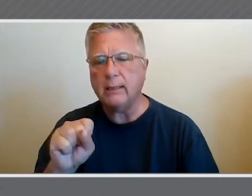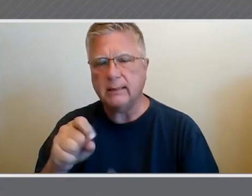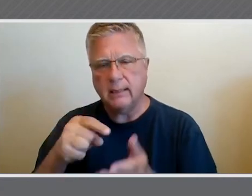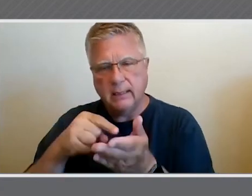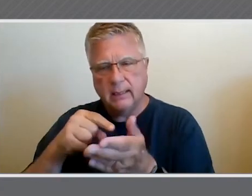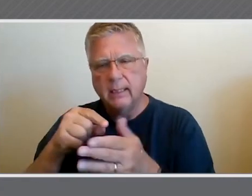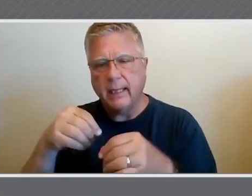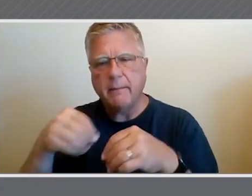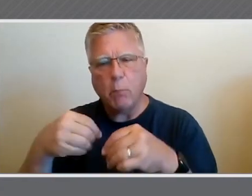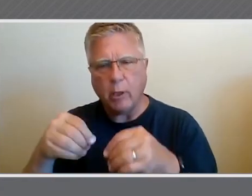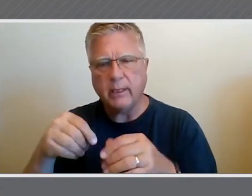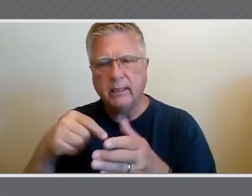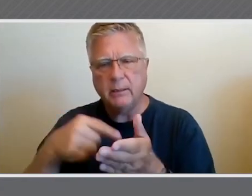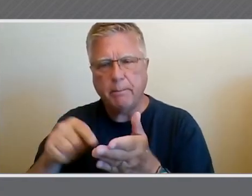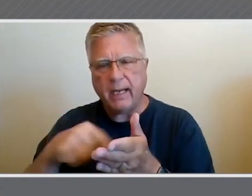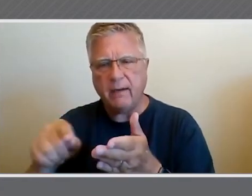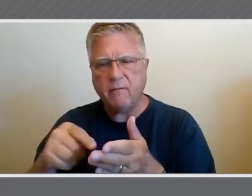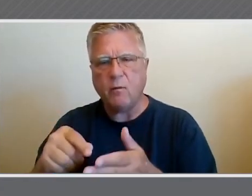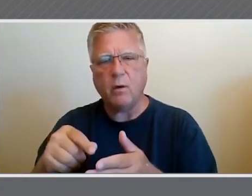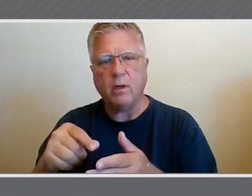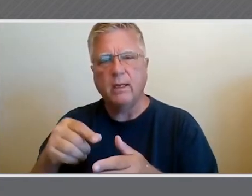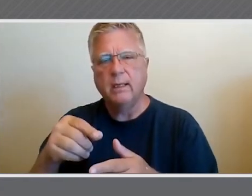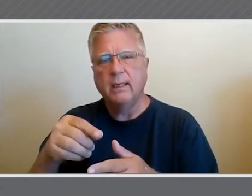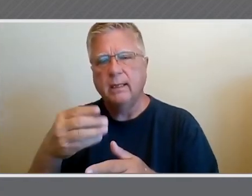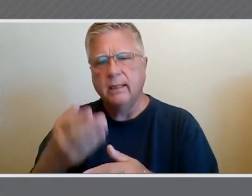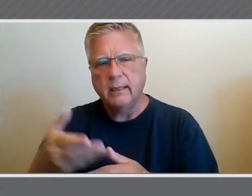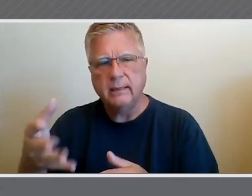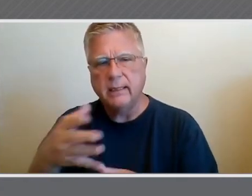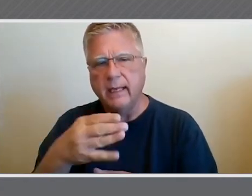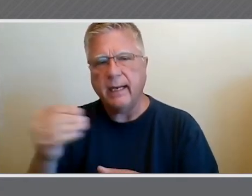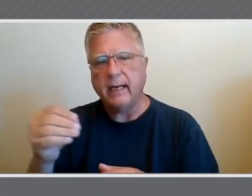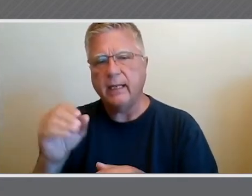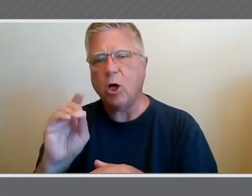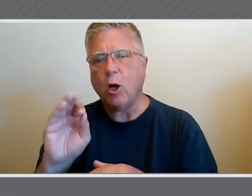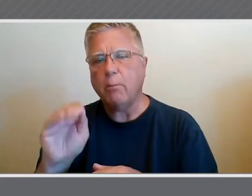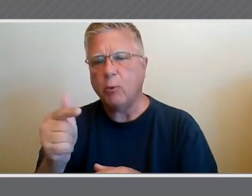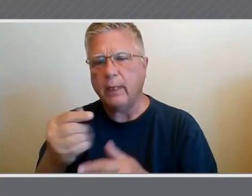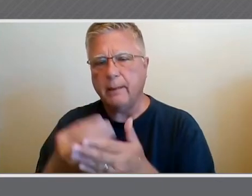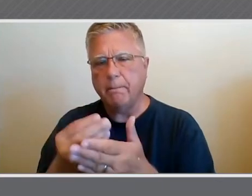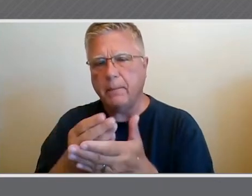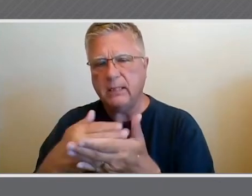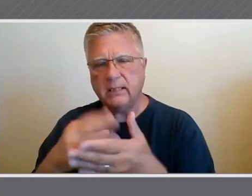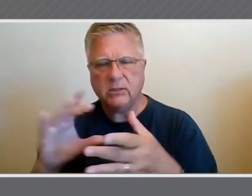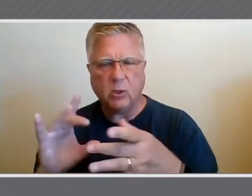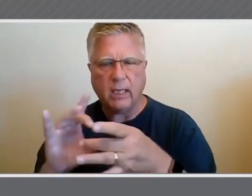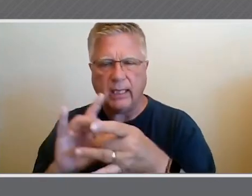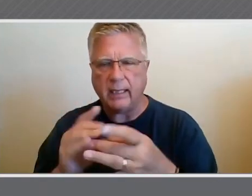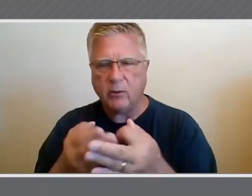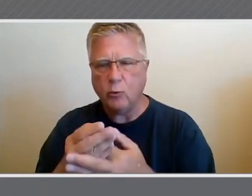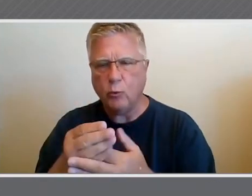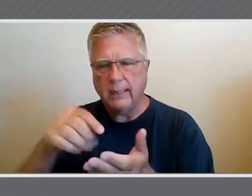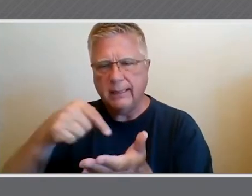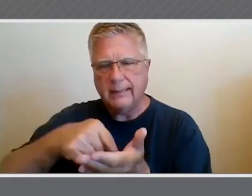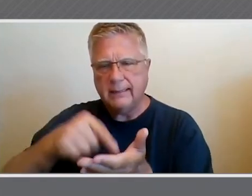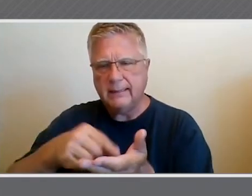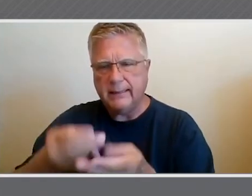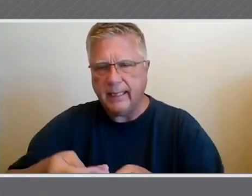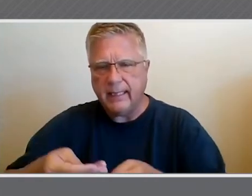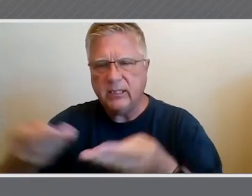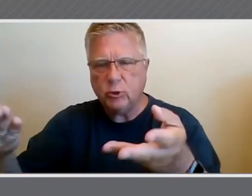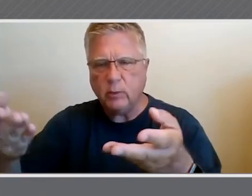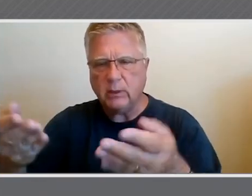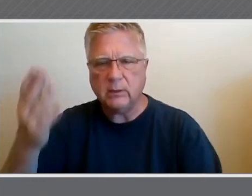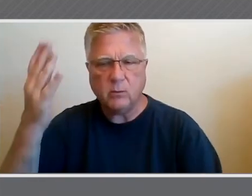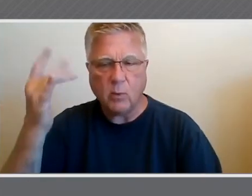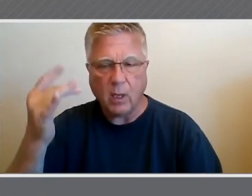projects, and the operating and capital budgets are linked through these debt issuances because we have to pay for